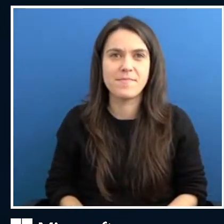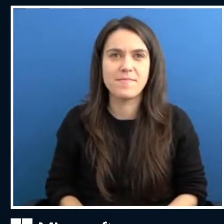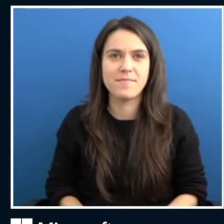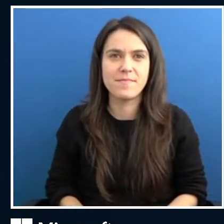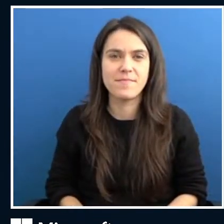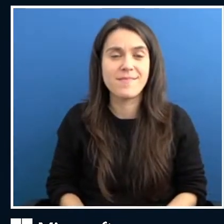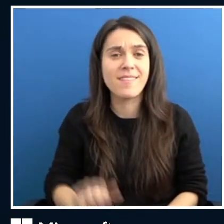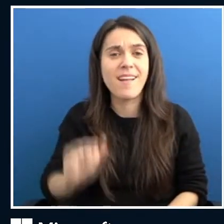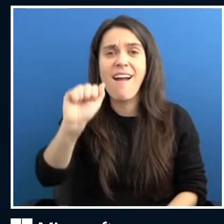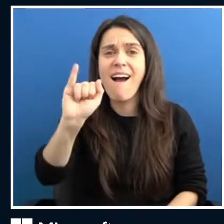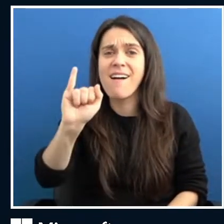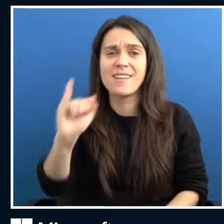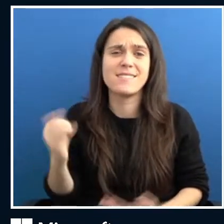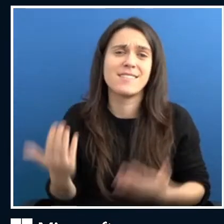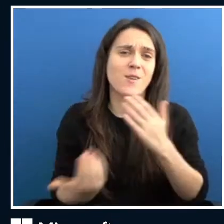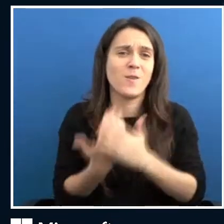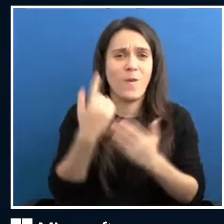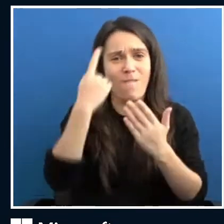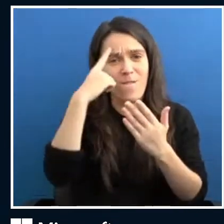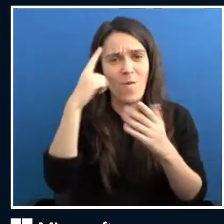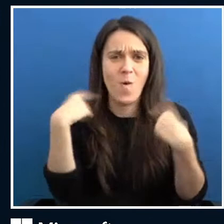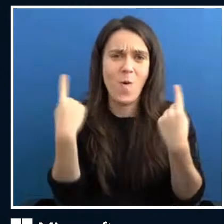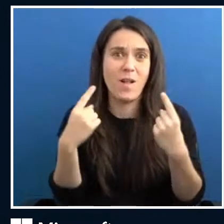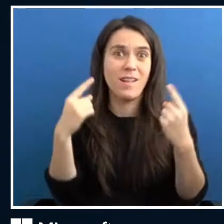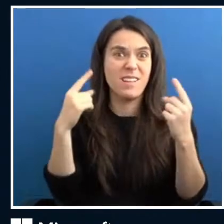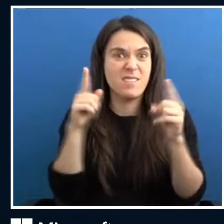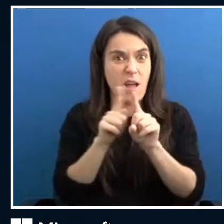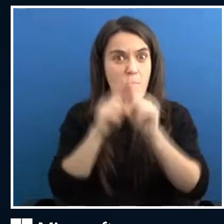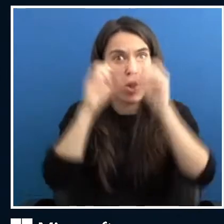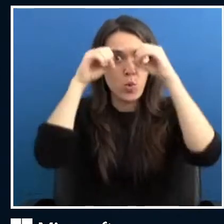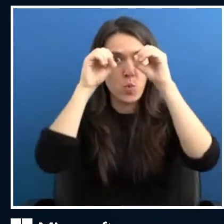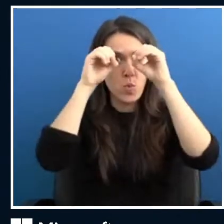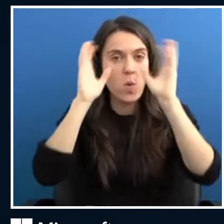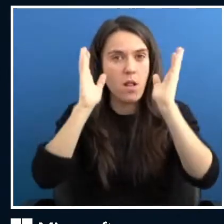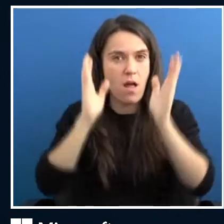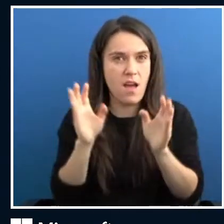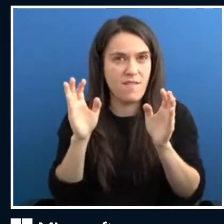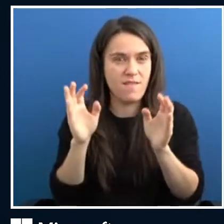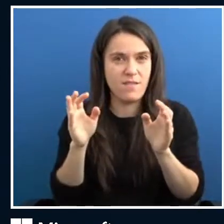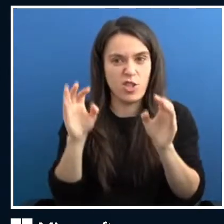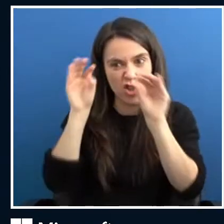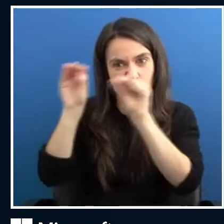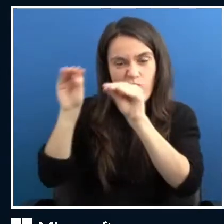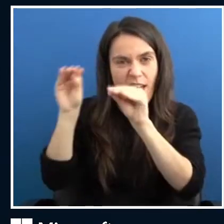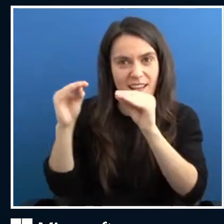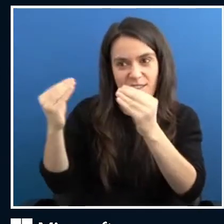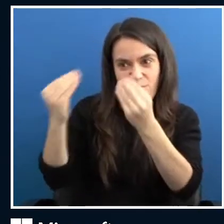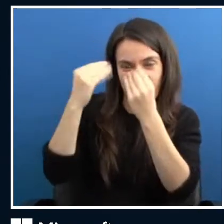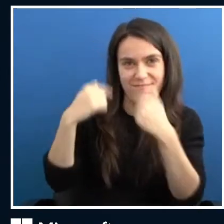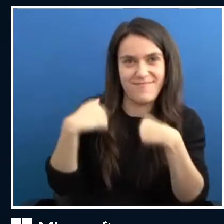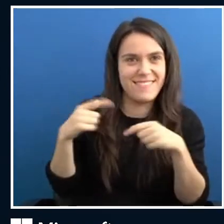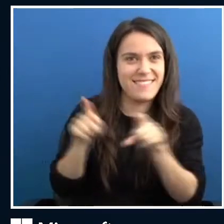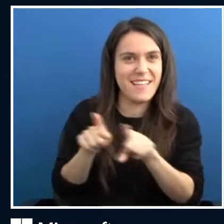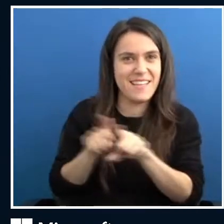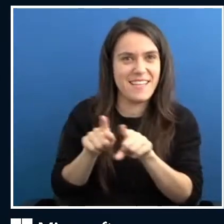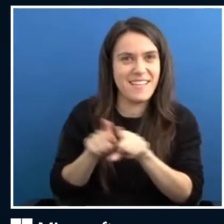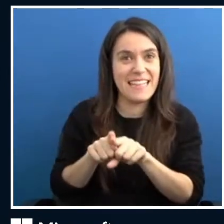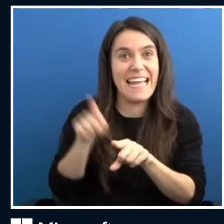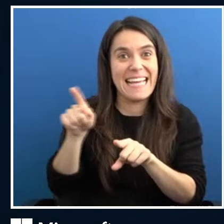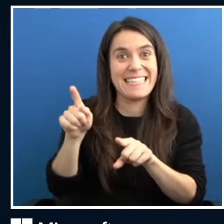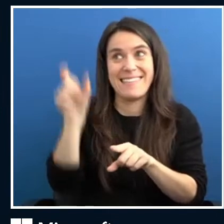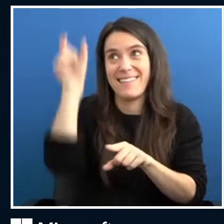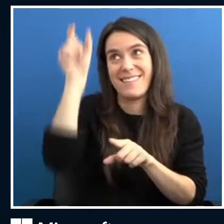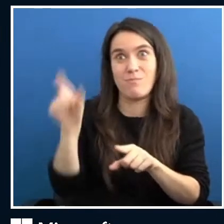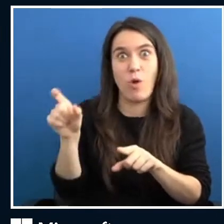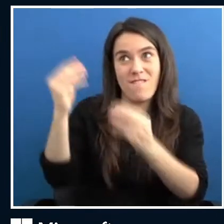us. Even Google had to be trained. So the instructor on the AI course that I took, he actually trained Google. Even though